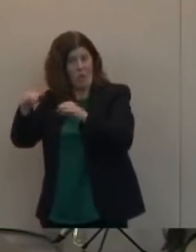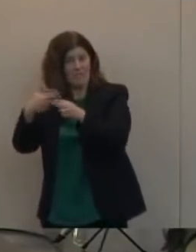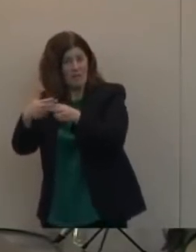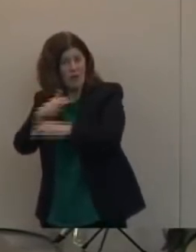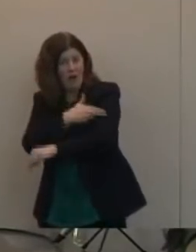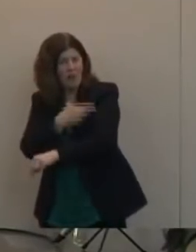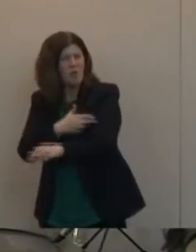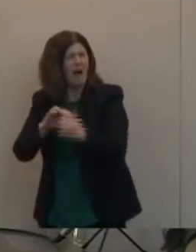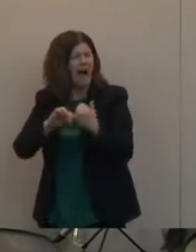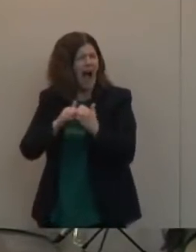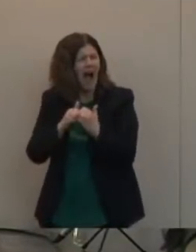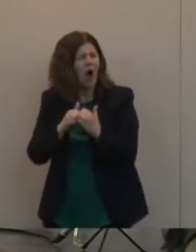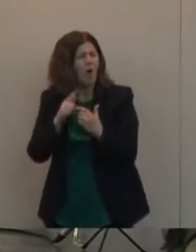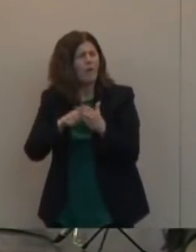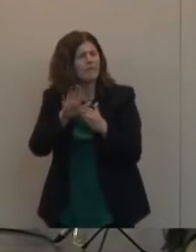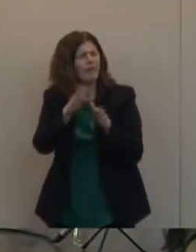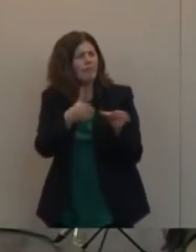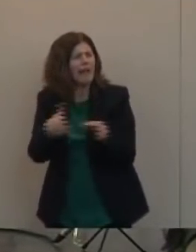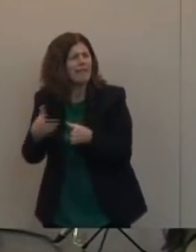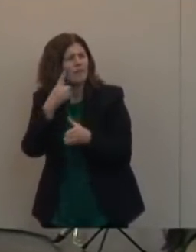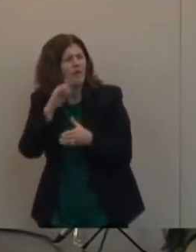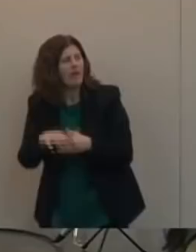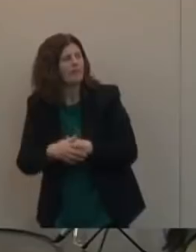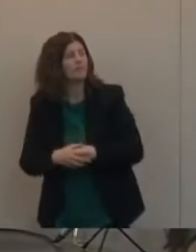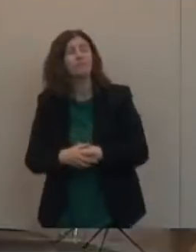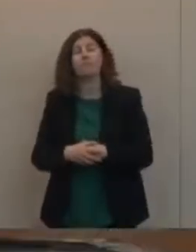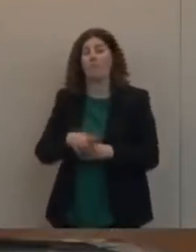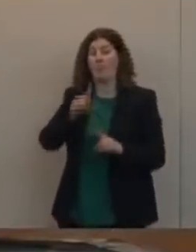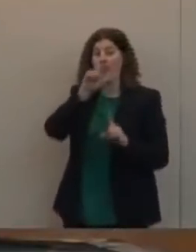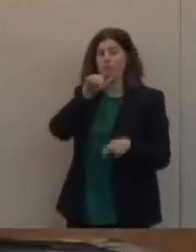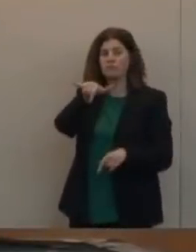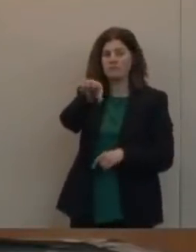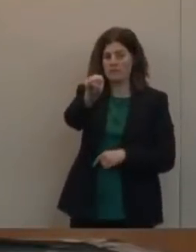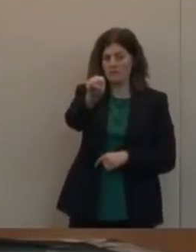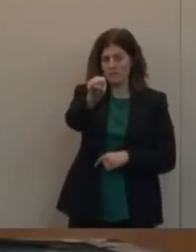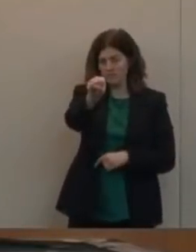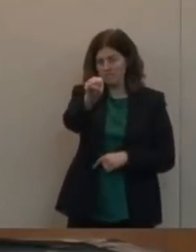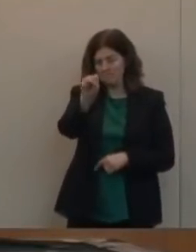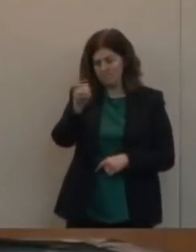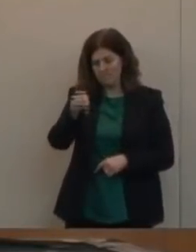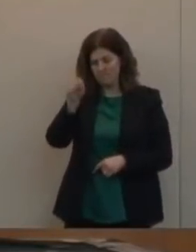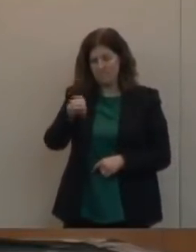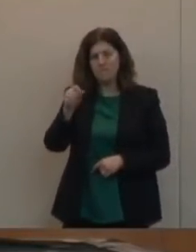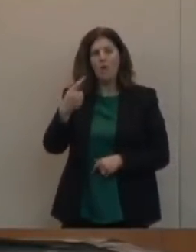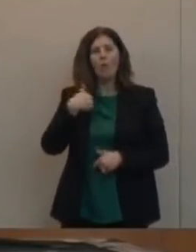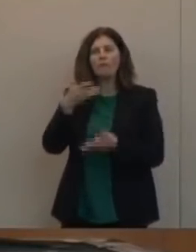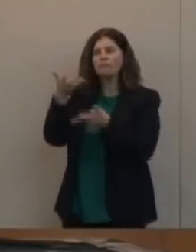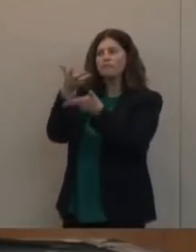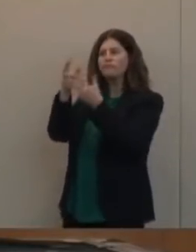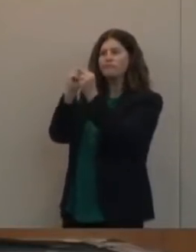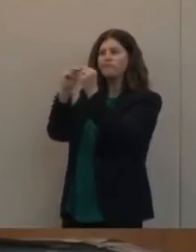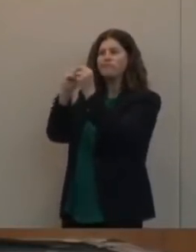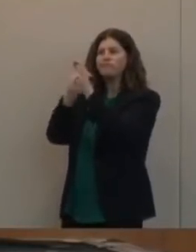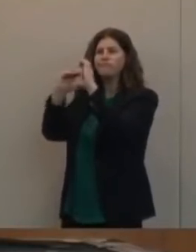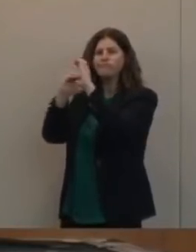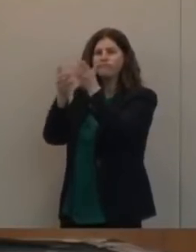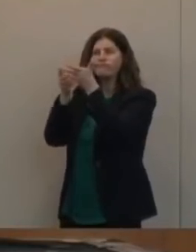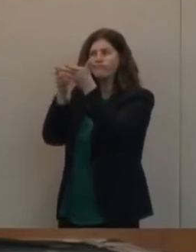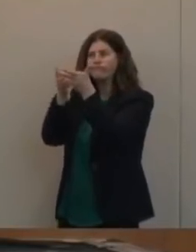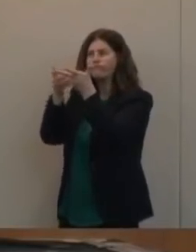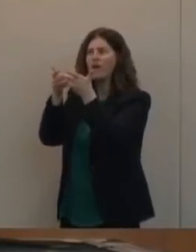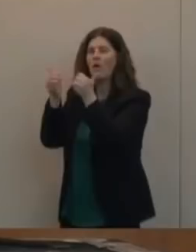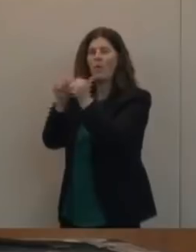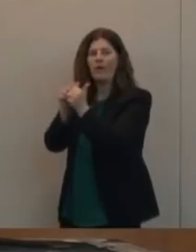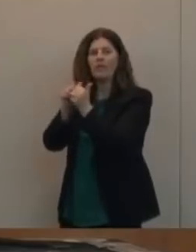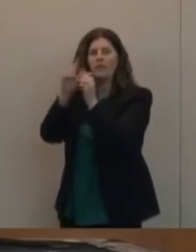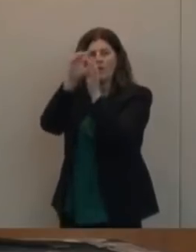ways, and what are the current plans? The answer is yes, and so we were in negotiations and communication